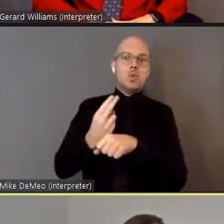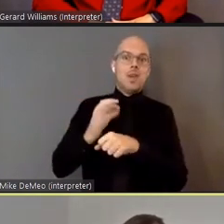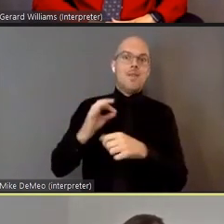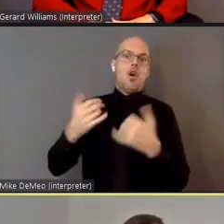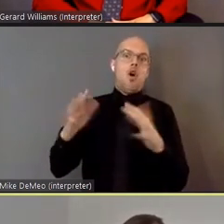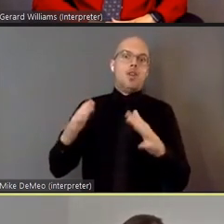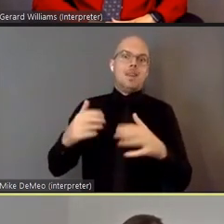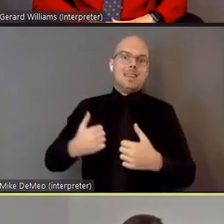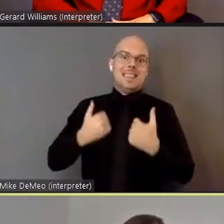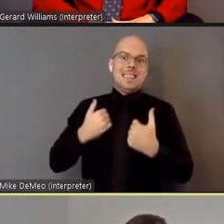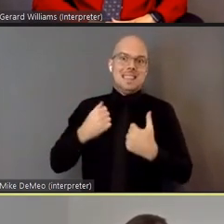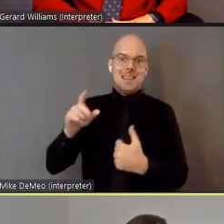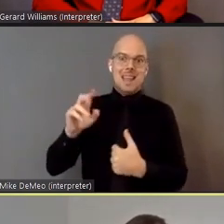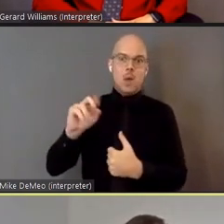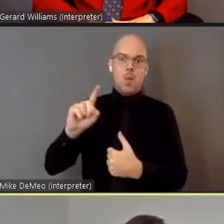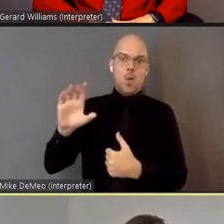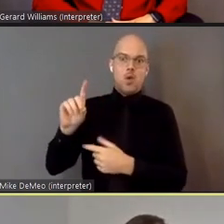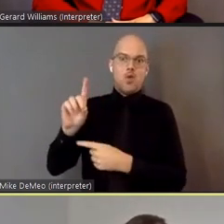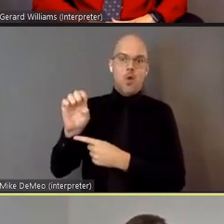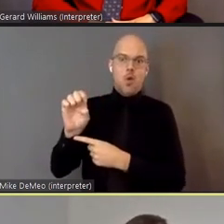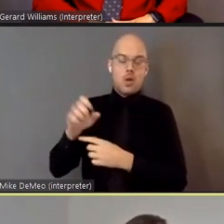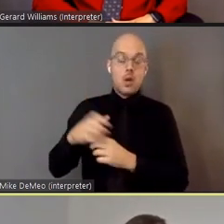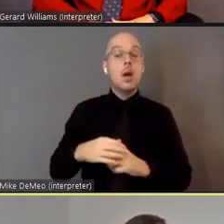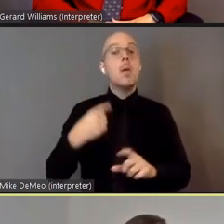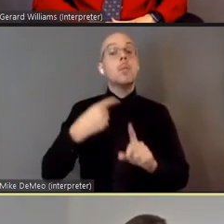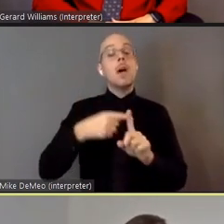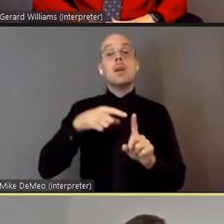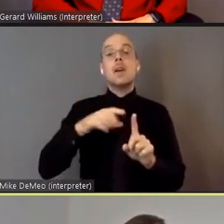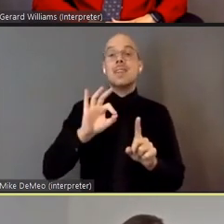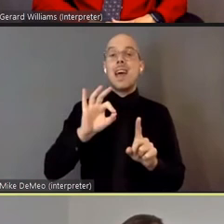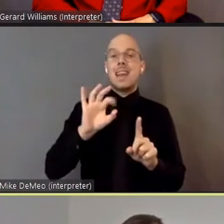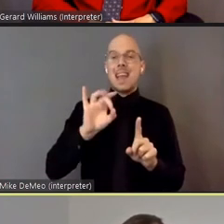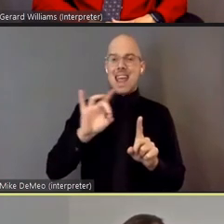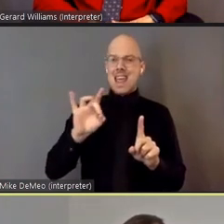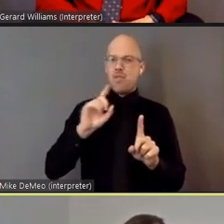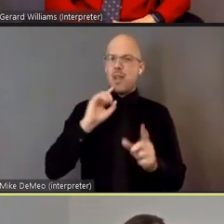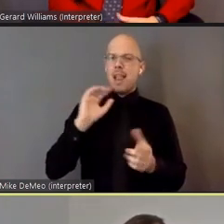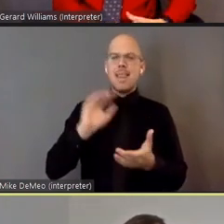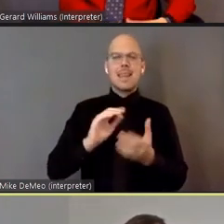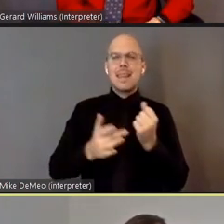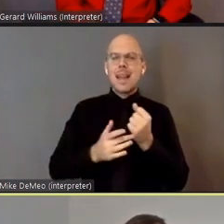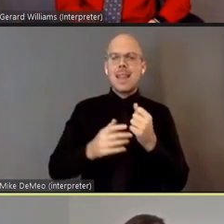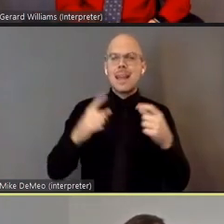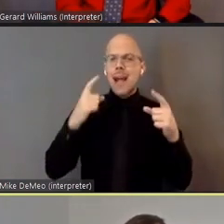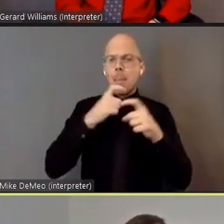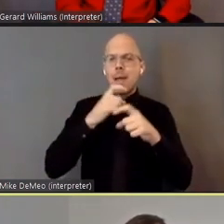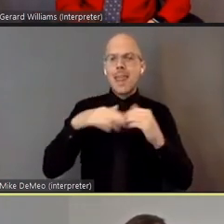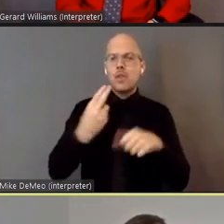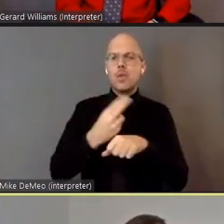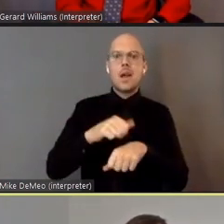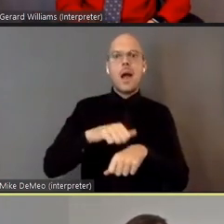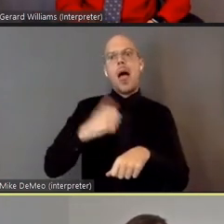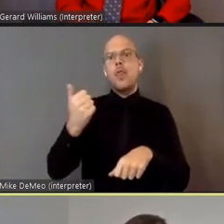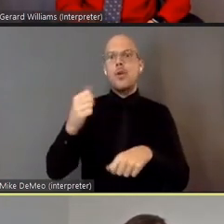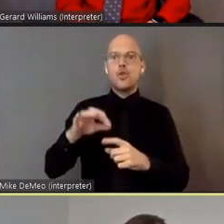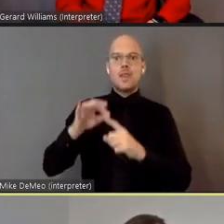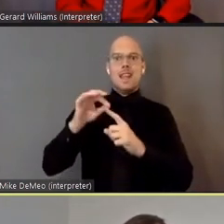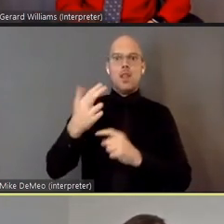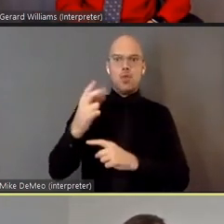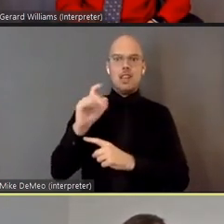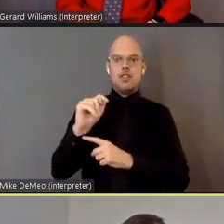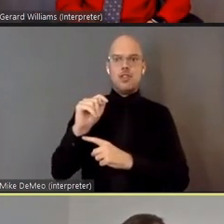code. And that 988 is less technically complicated than using other unique three-digit dialing